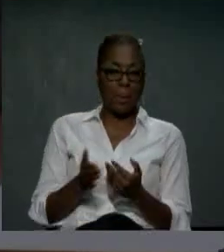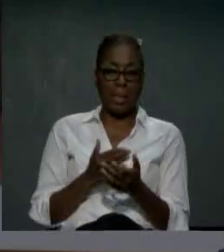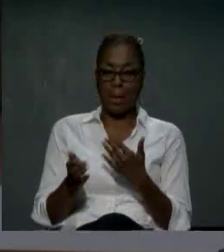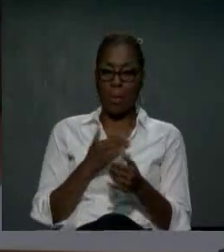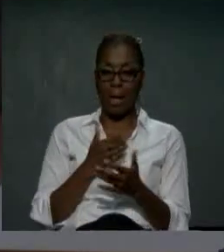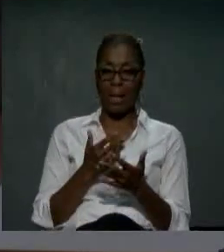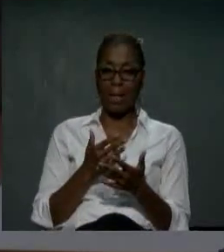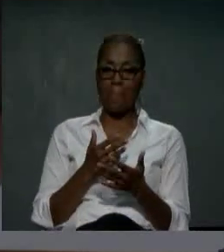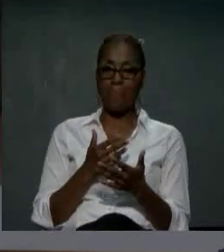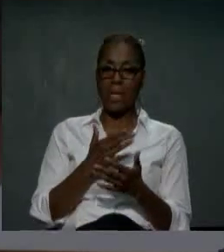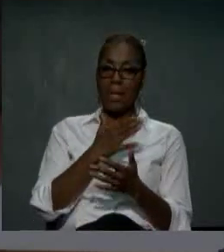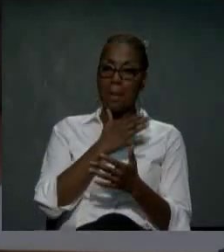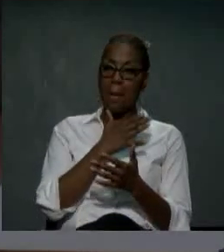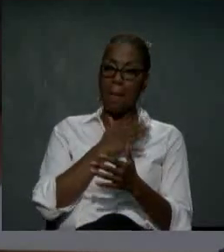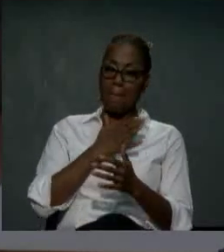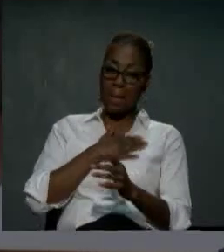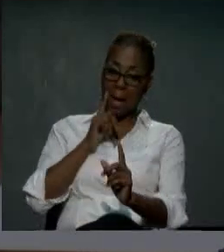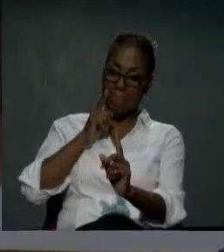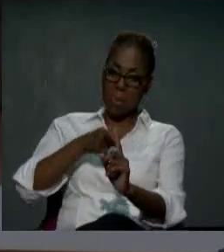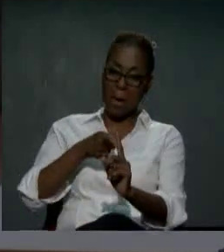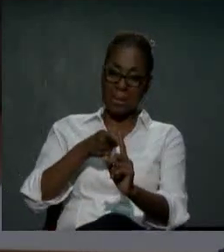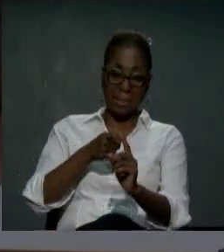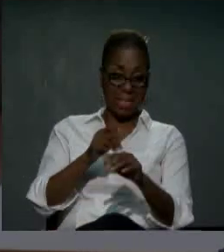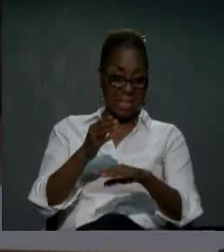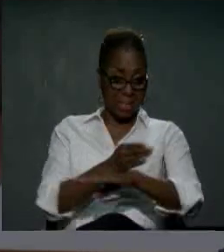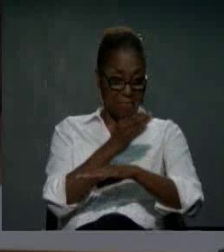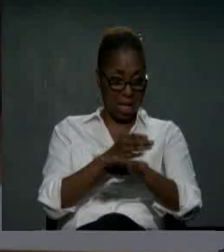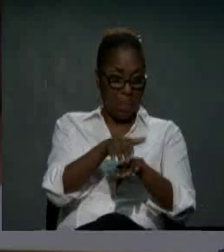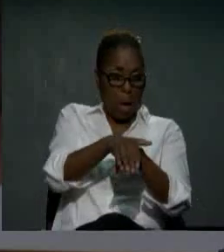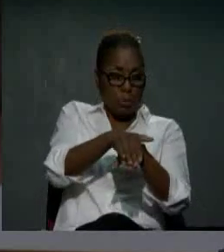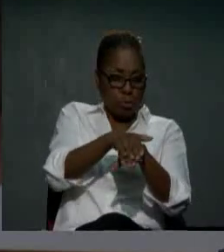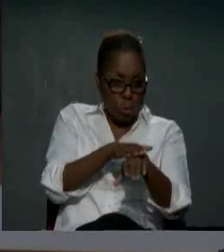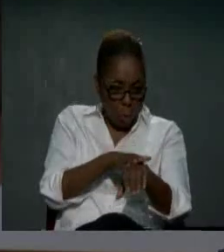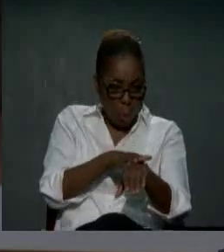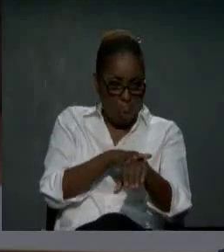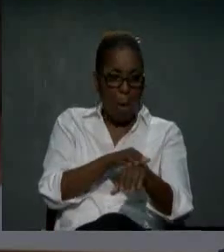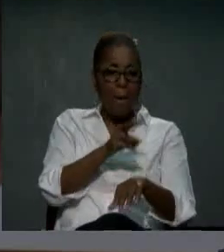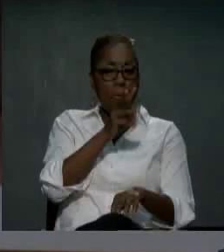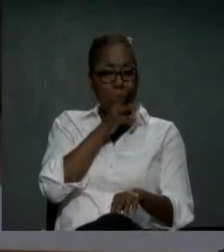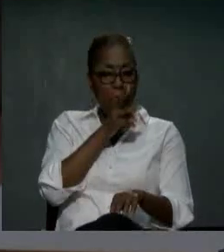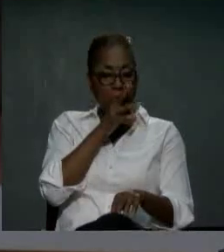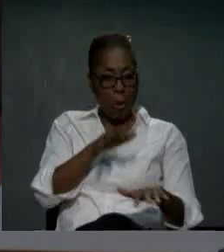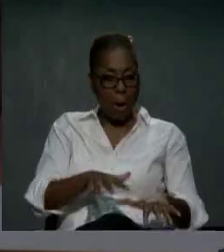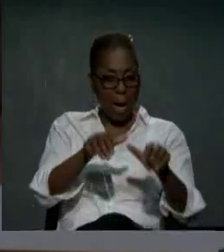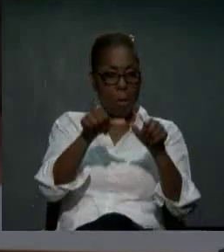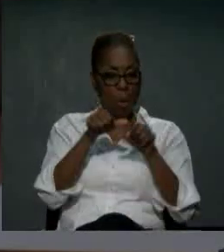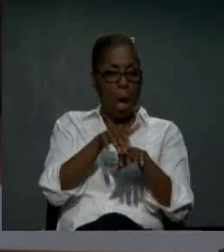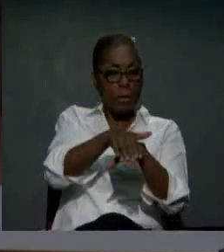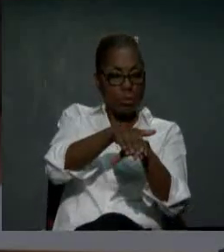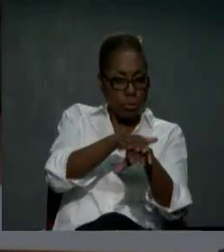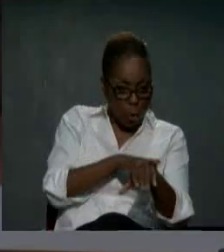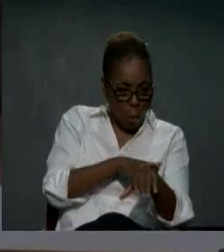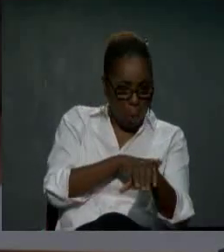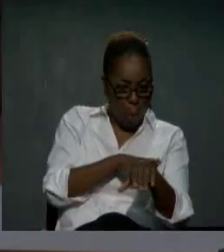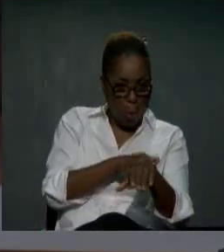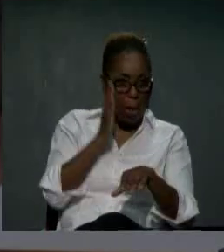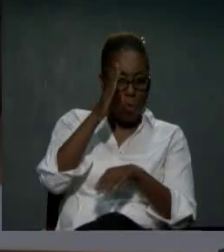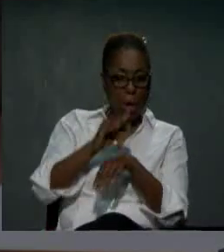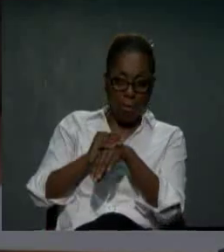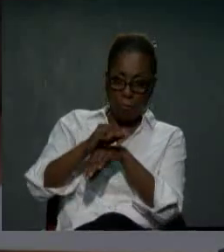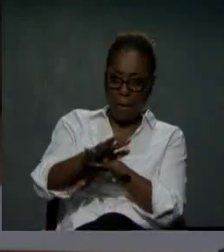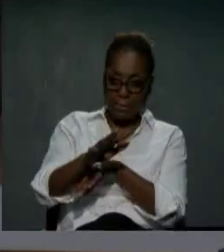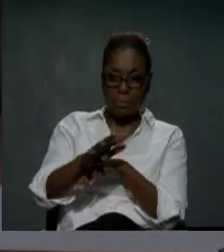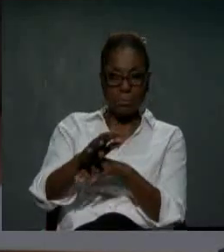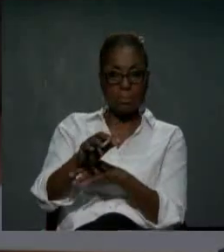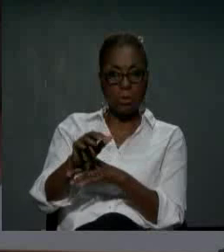Just as my point of saying, slow down the development in a flood area that is going to affect somebody besides your property, and I'm going to be against it